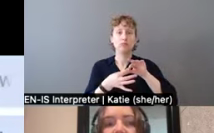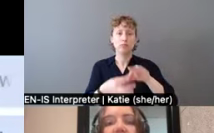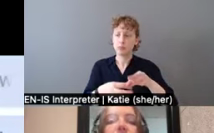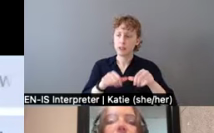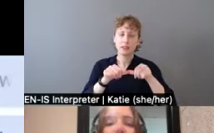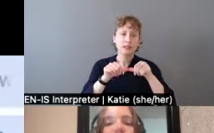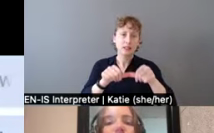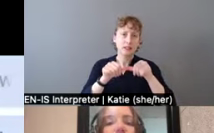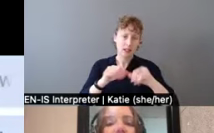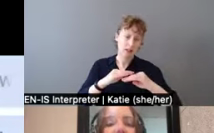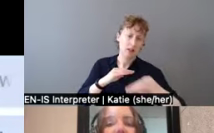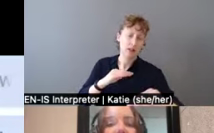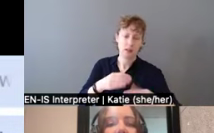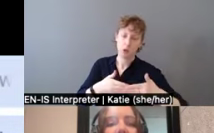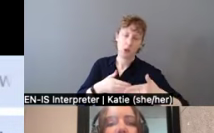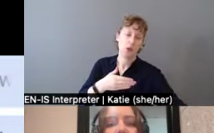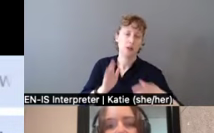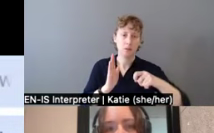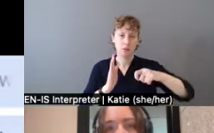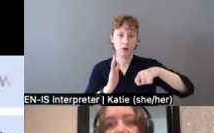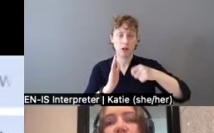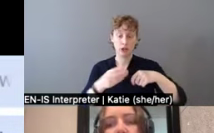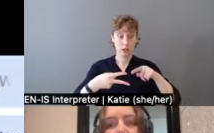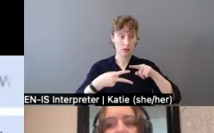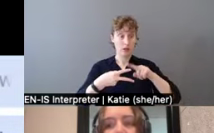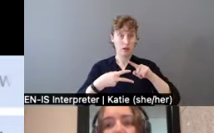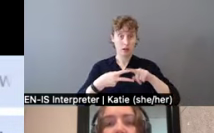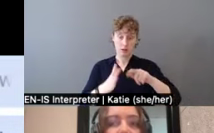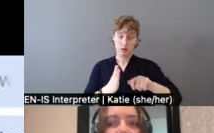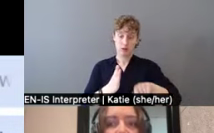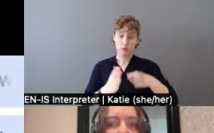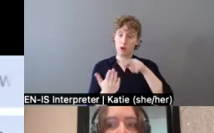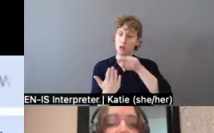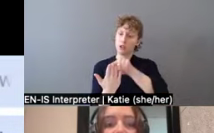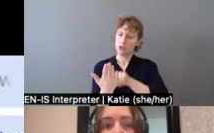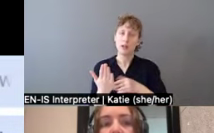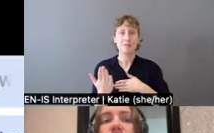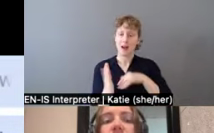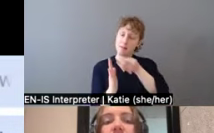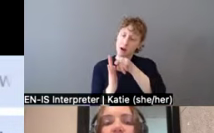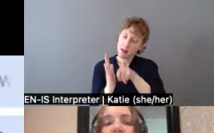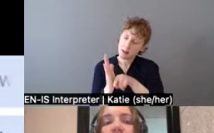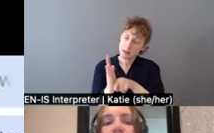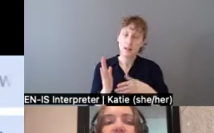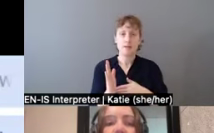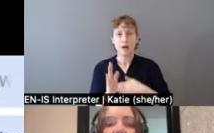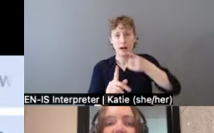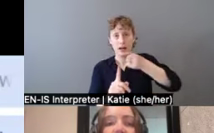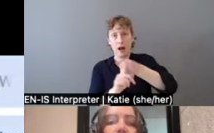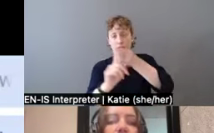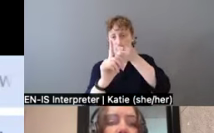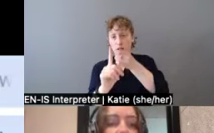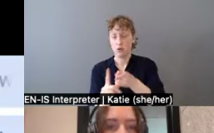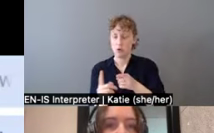the project. So the first one is regarding the project itself, so your policy and your advocacy goals. So how is your